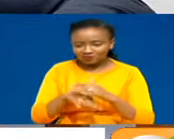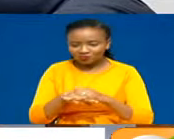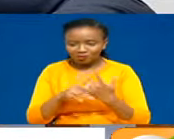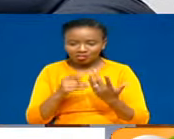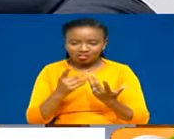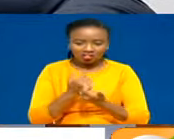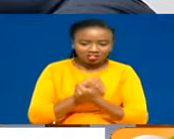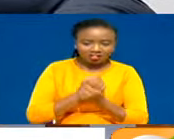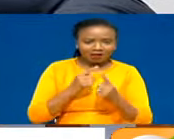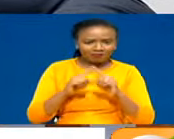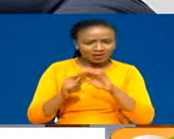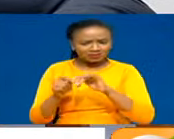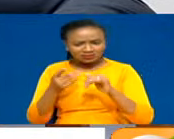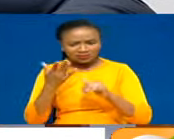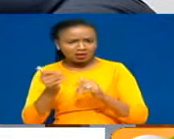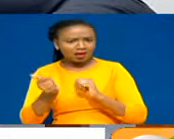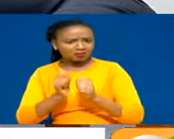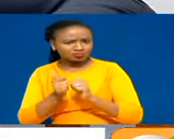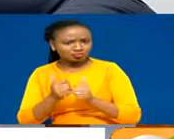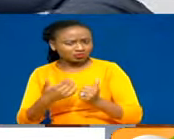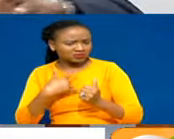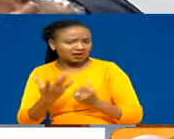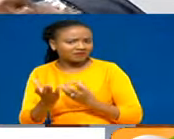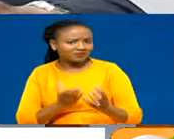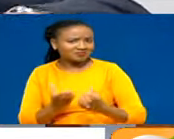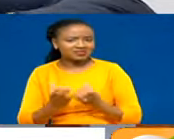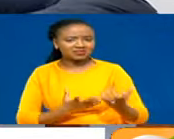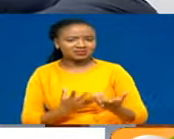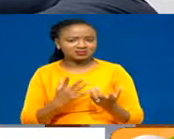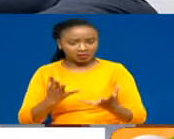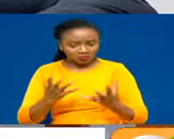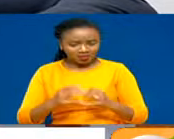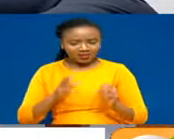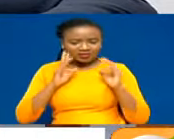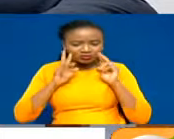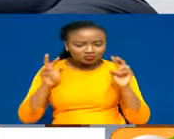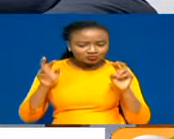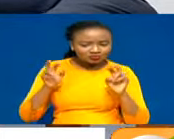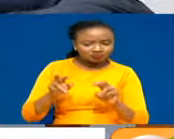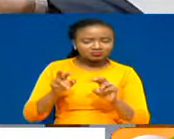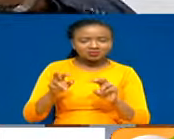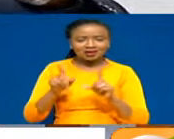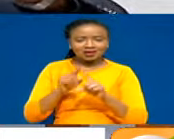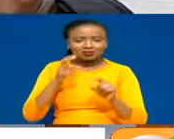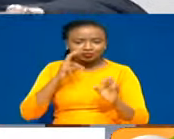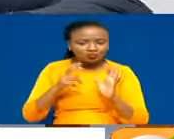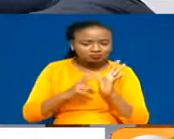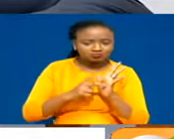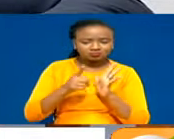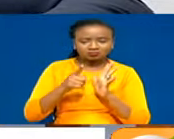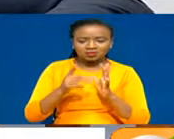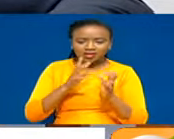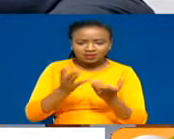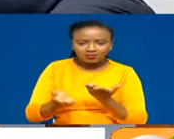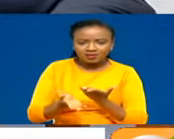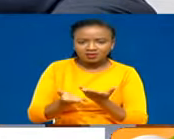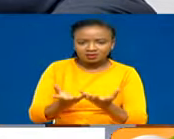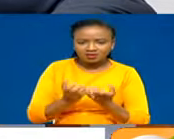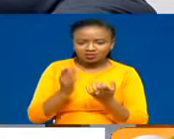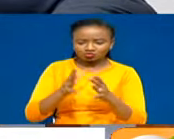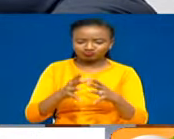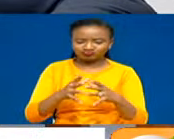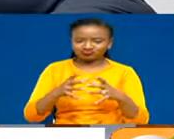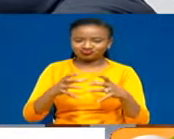of business in sports that we in Africa need to recognize, you know, like, and we need to expand our minds